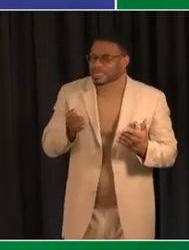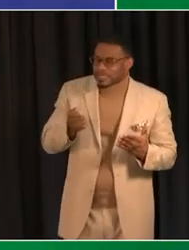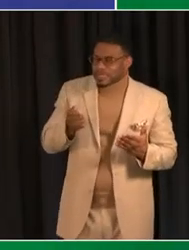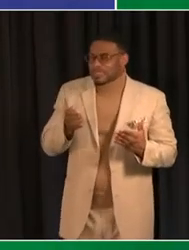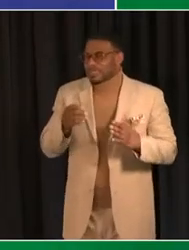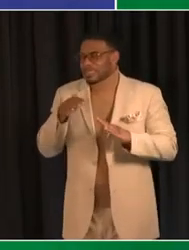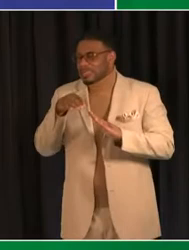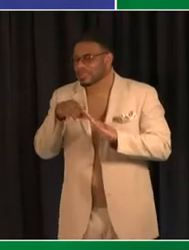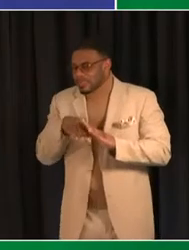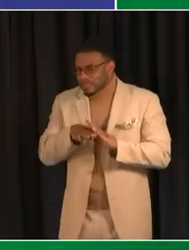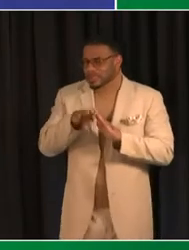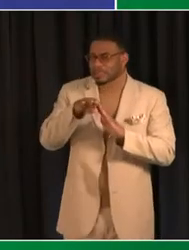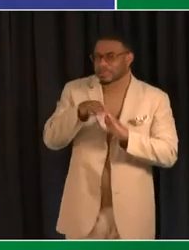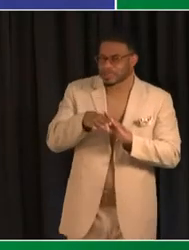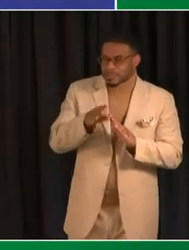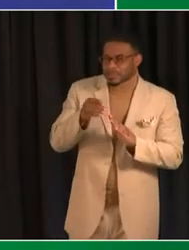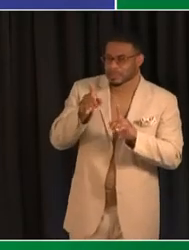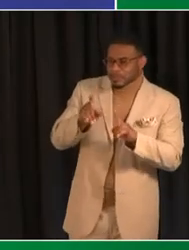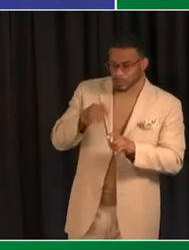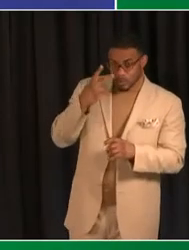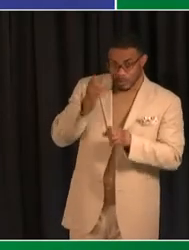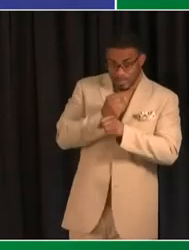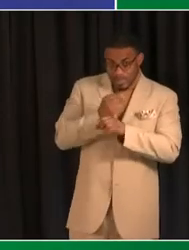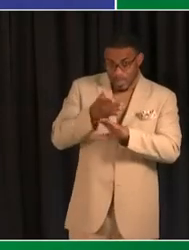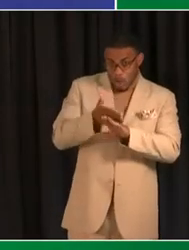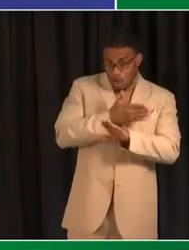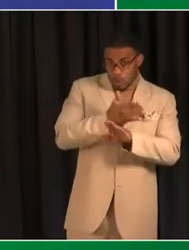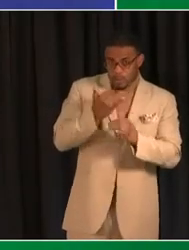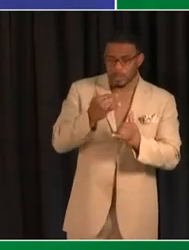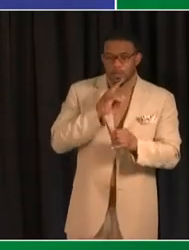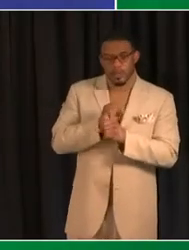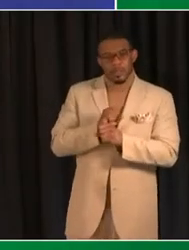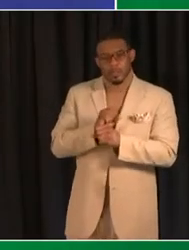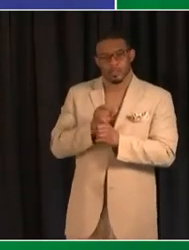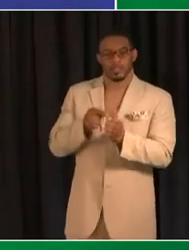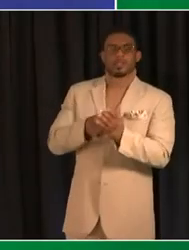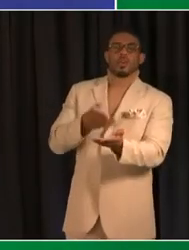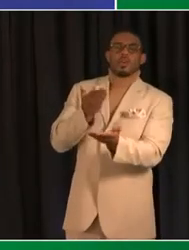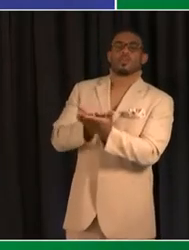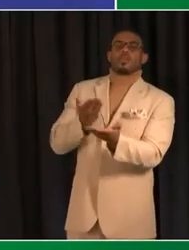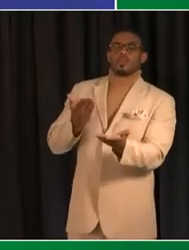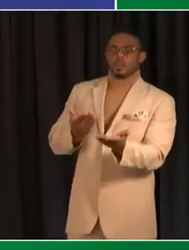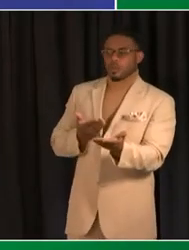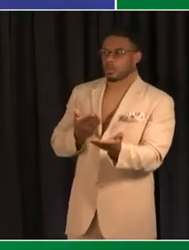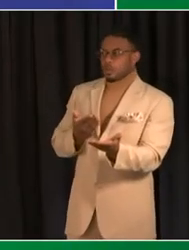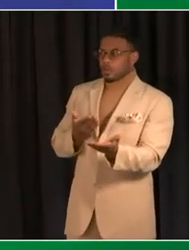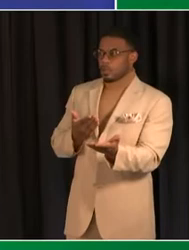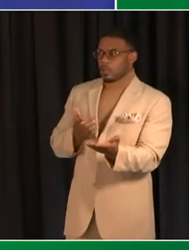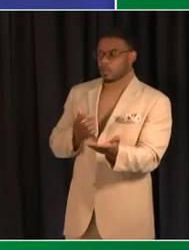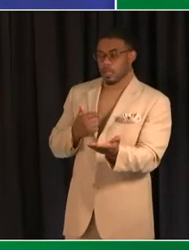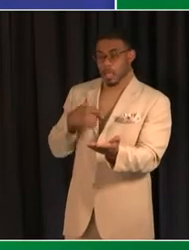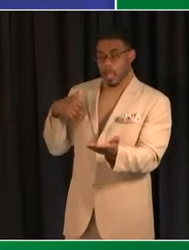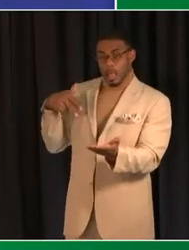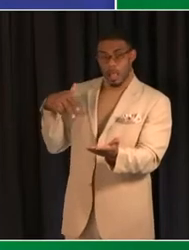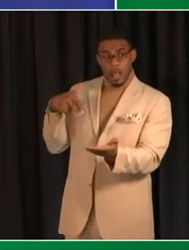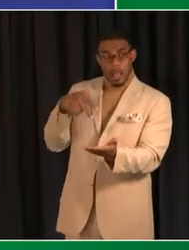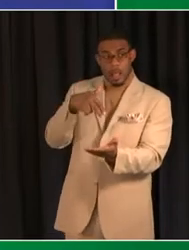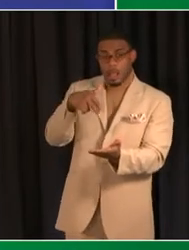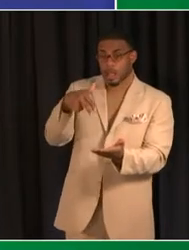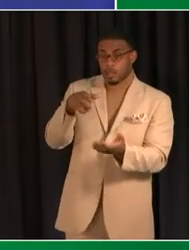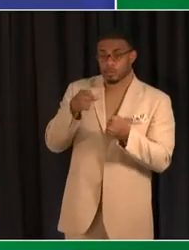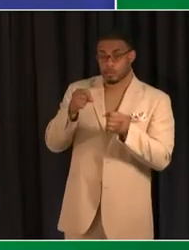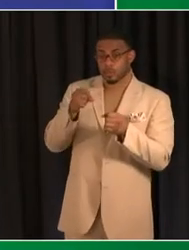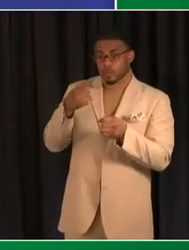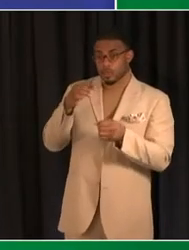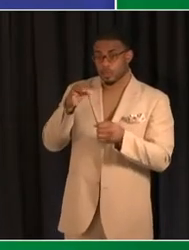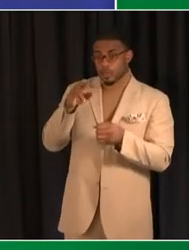bit of dipping your toe in the water, and I think the stats that we saw earlier today are really bearing that out. And as I walk on the streets of the